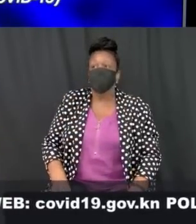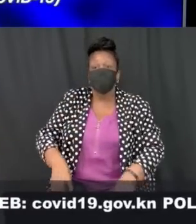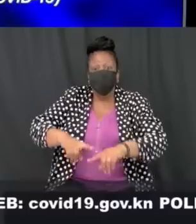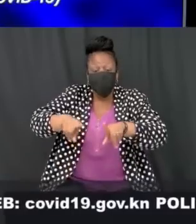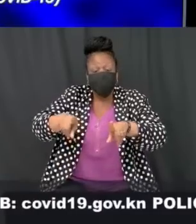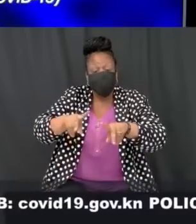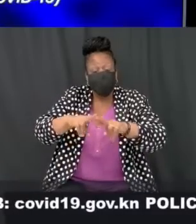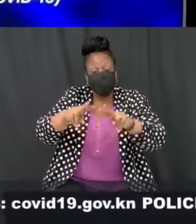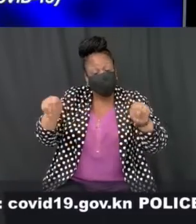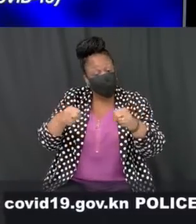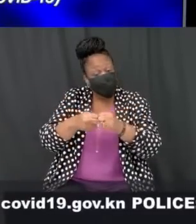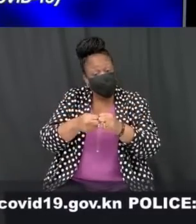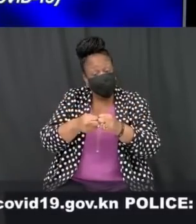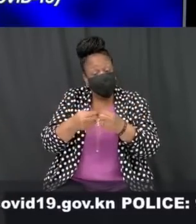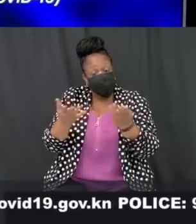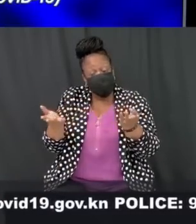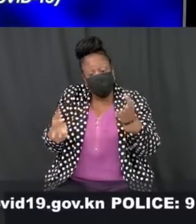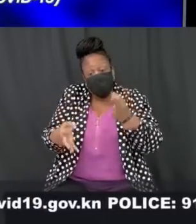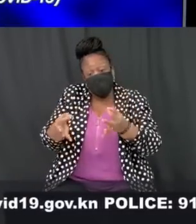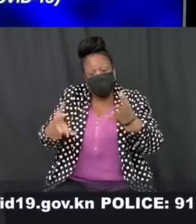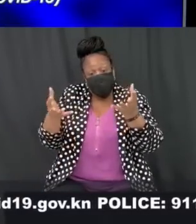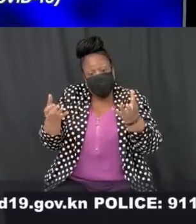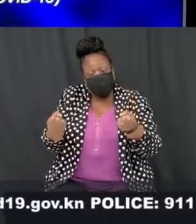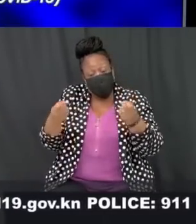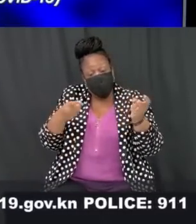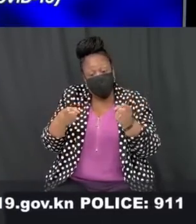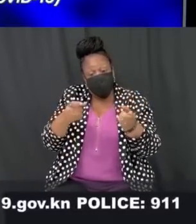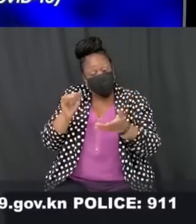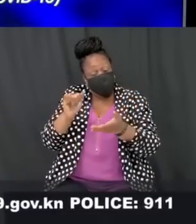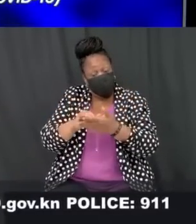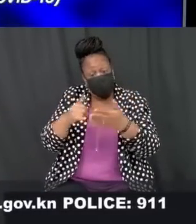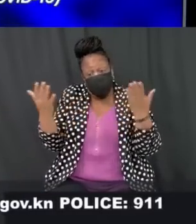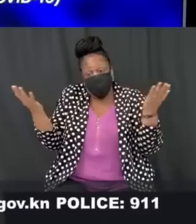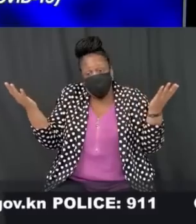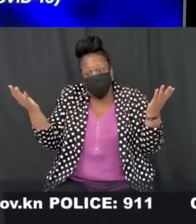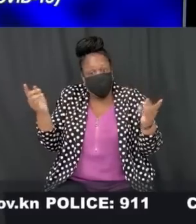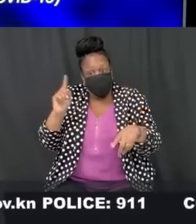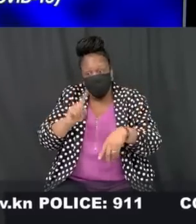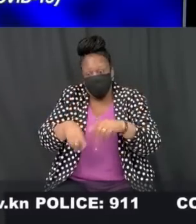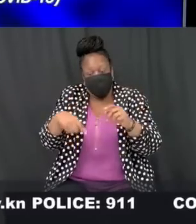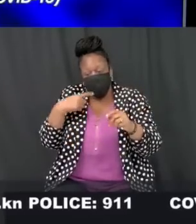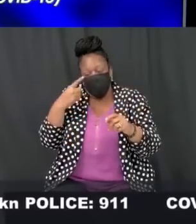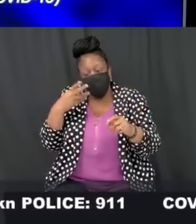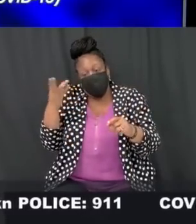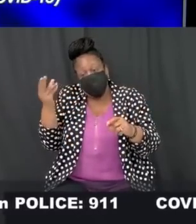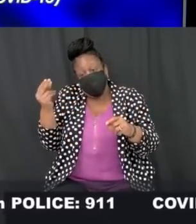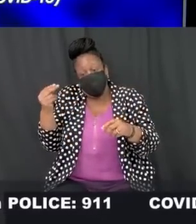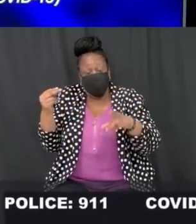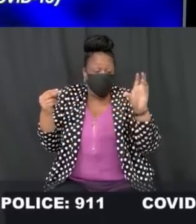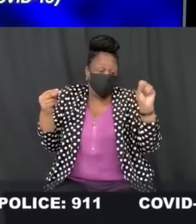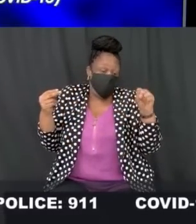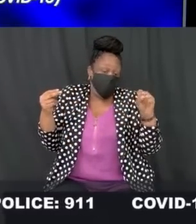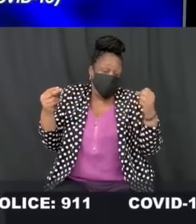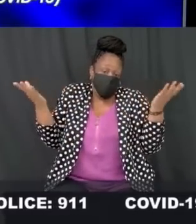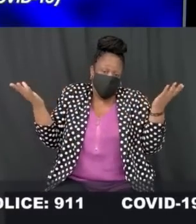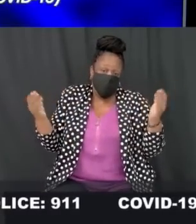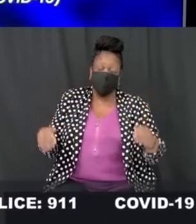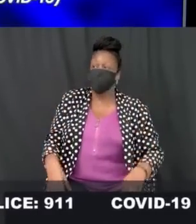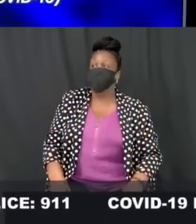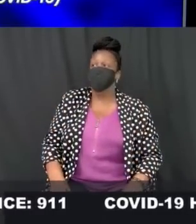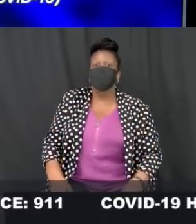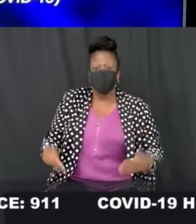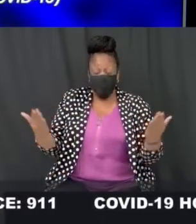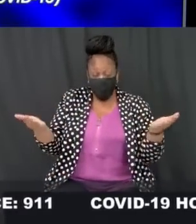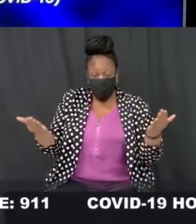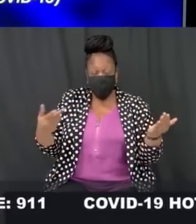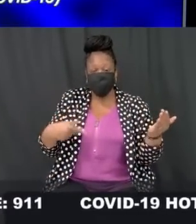Island Administration wishes to utilize the policy or adopt that policy for themselves over there to help